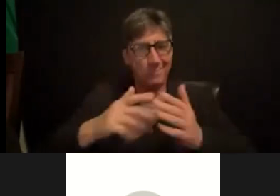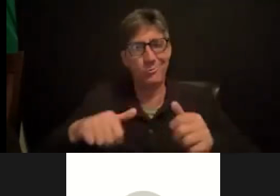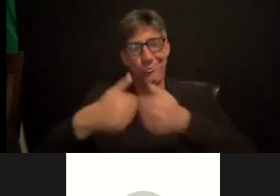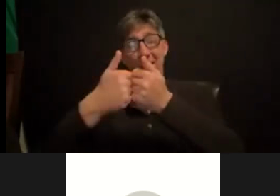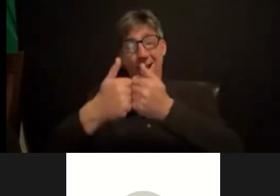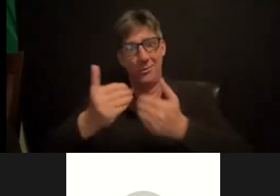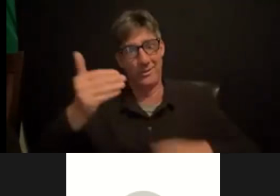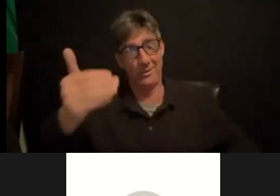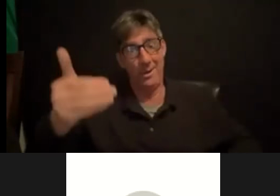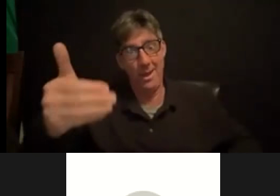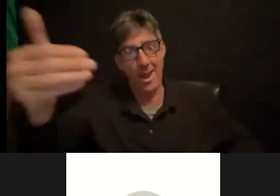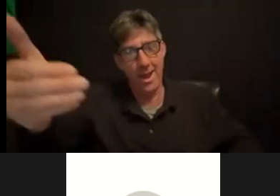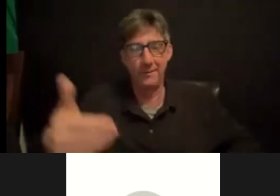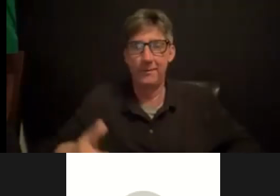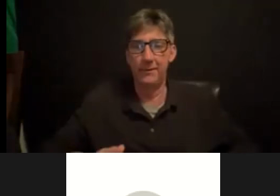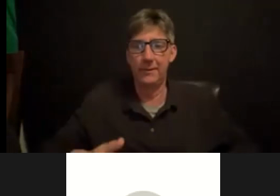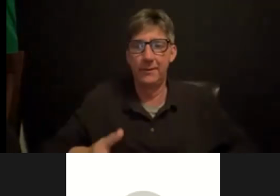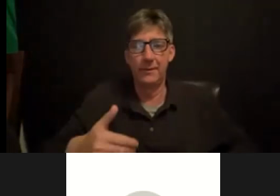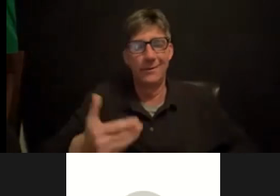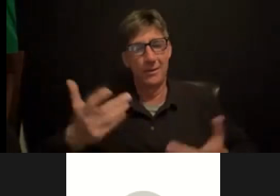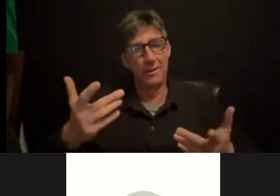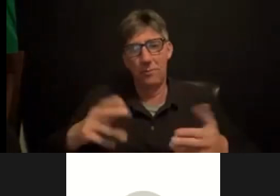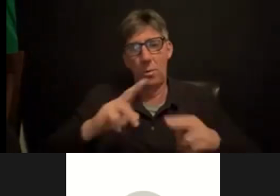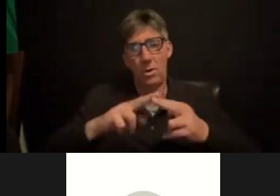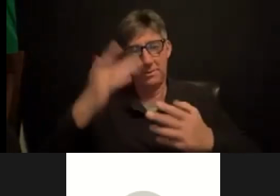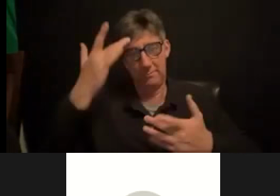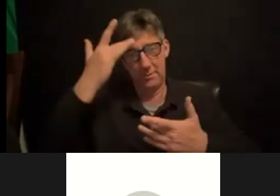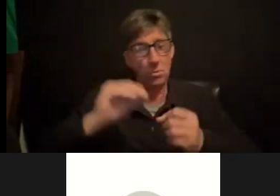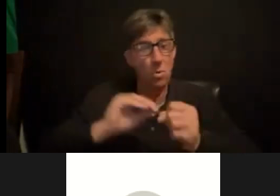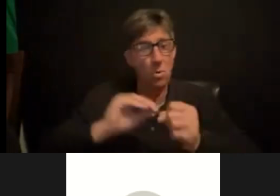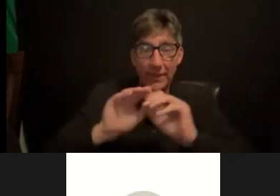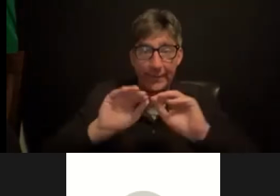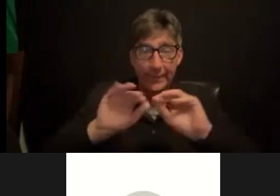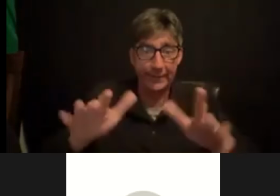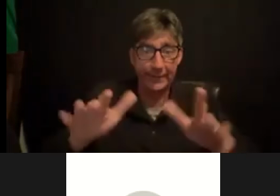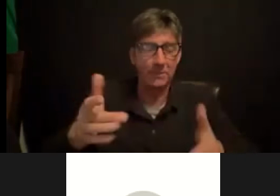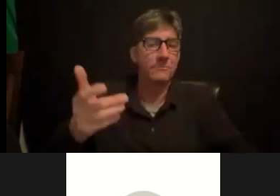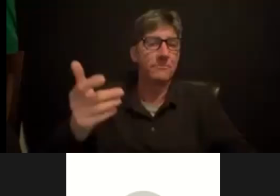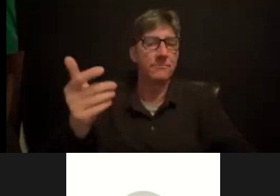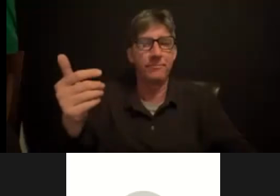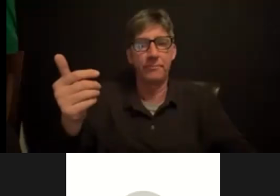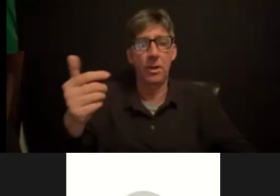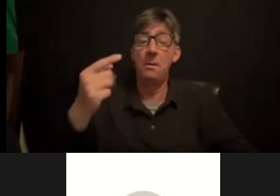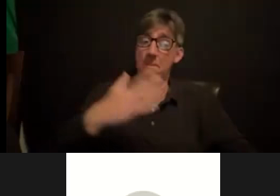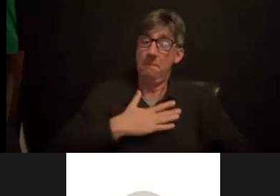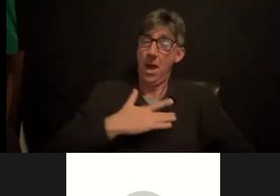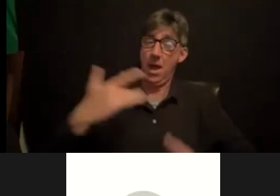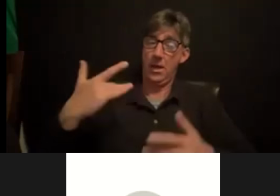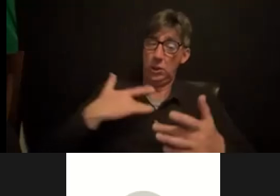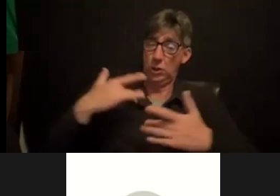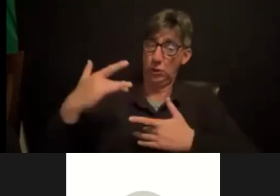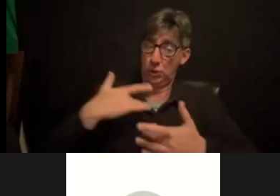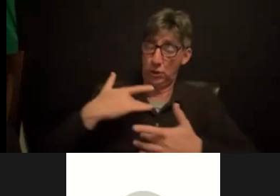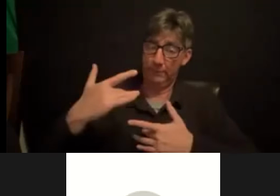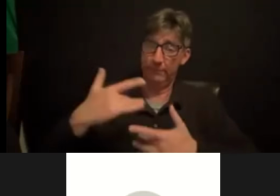especially just navigating through COVID. I believe one of my concern was a little bit